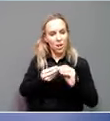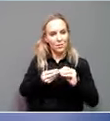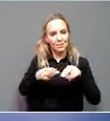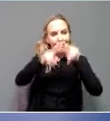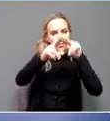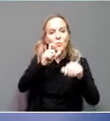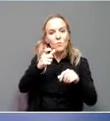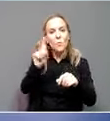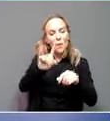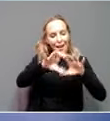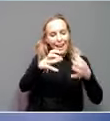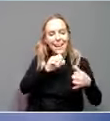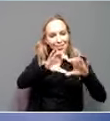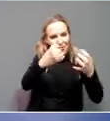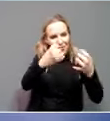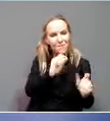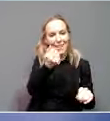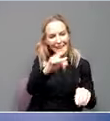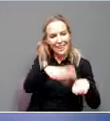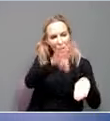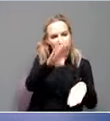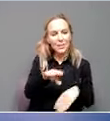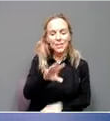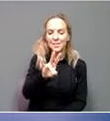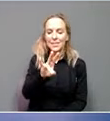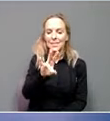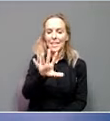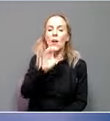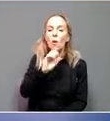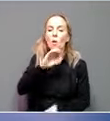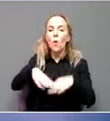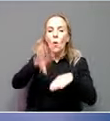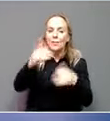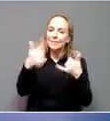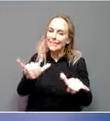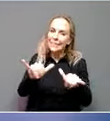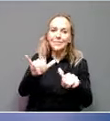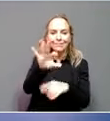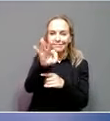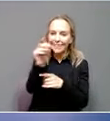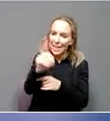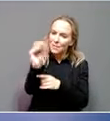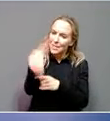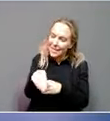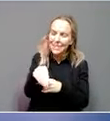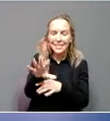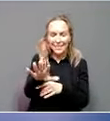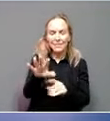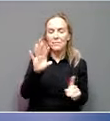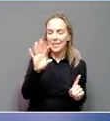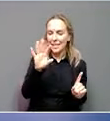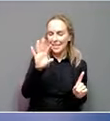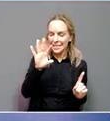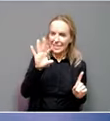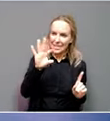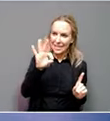go through them. 75 and older, still at 90%. It's the only time when I'll say 90 and